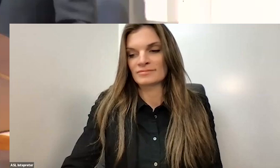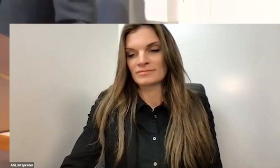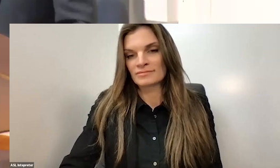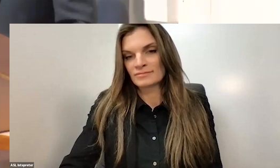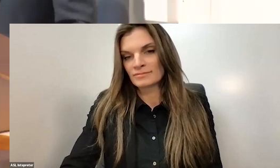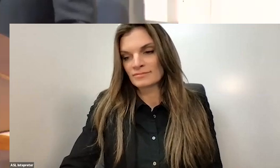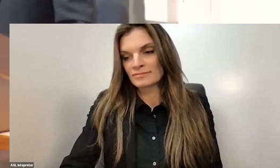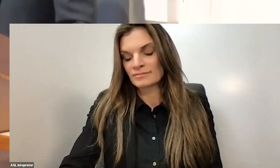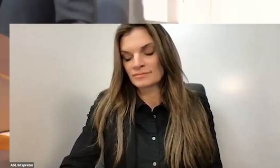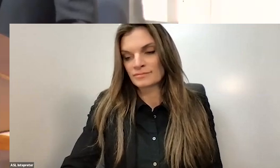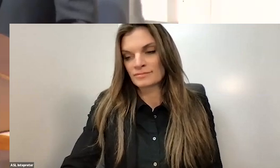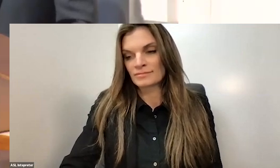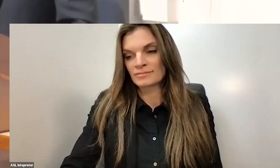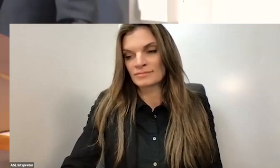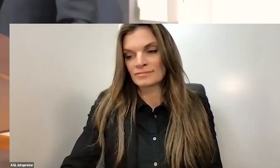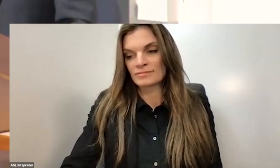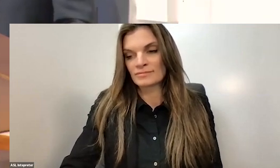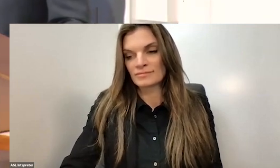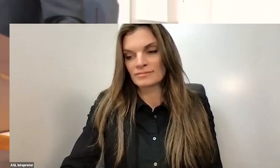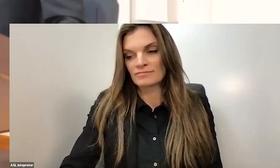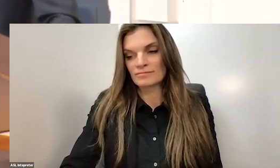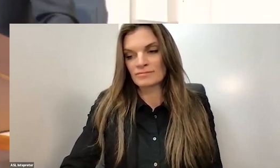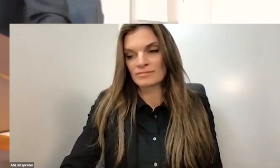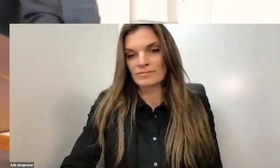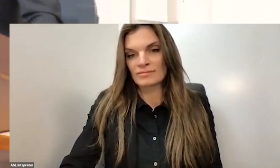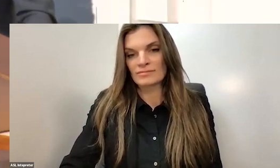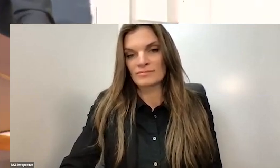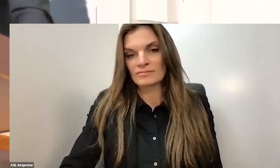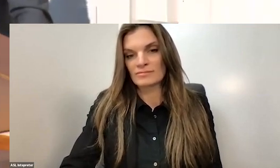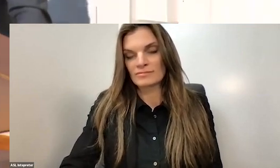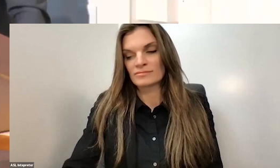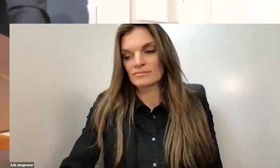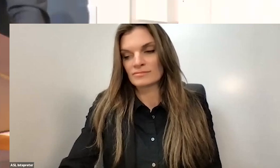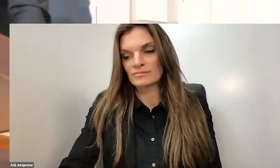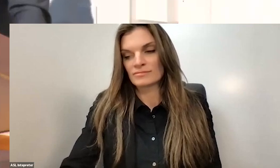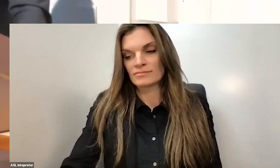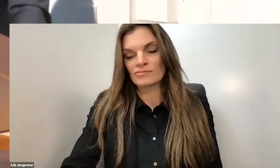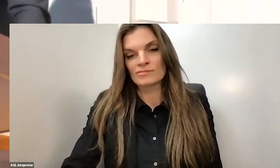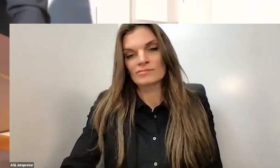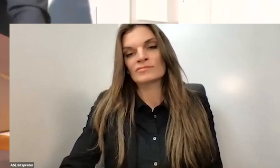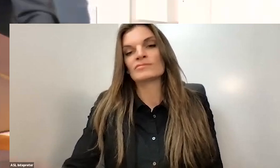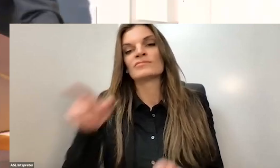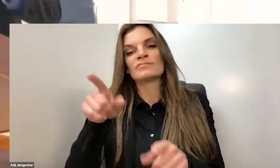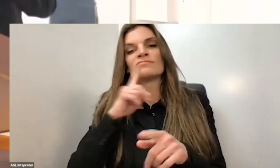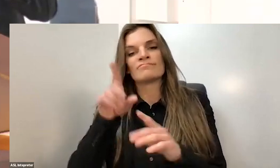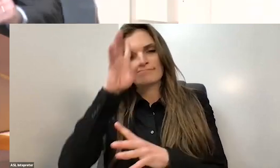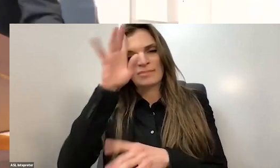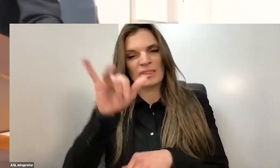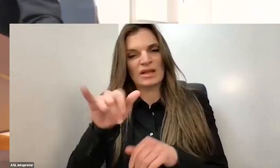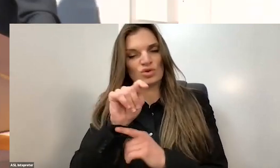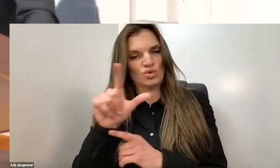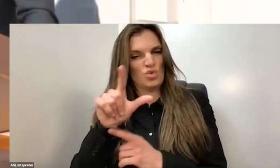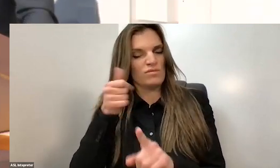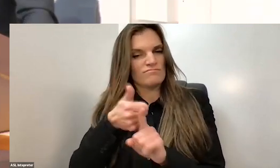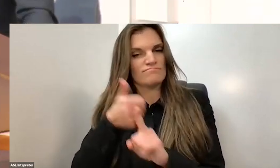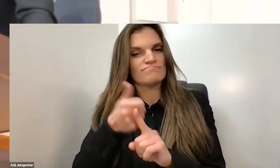In 2021, Kyle received EDUCAUSE's Rising Star Award. This is a big deal